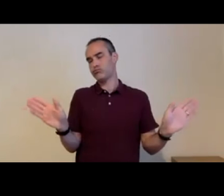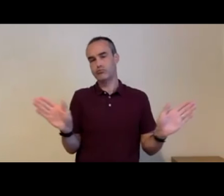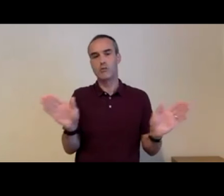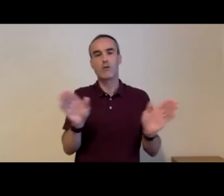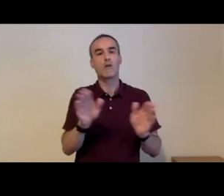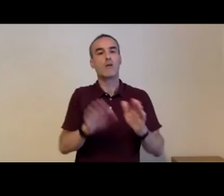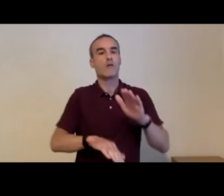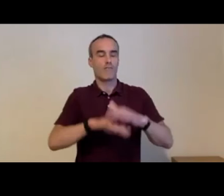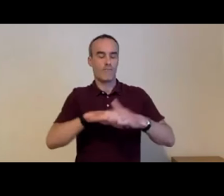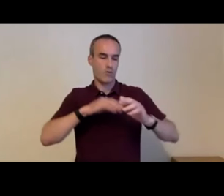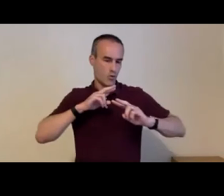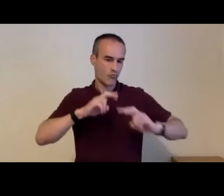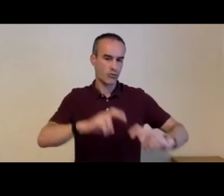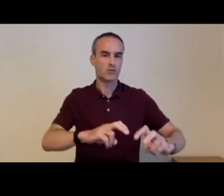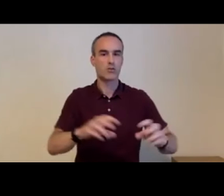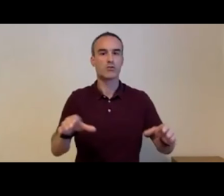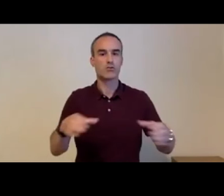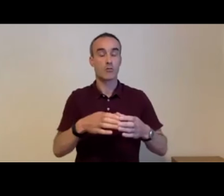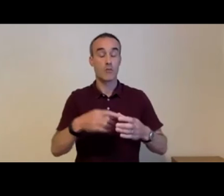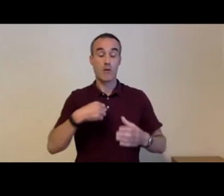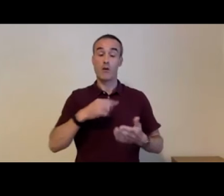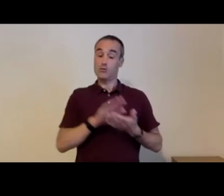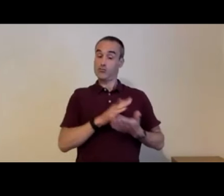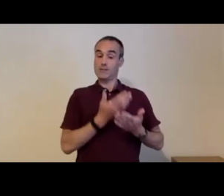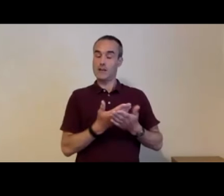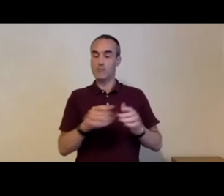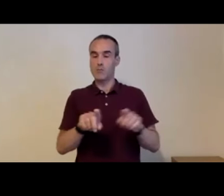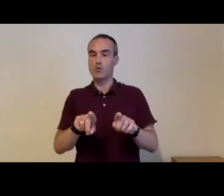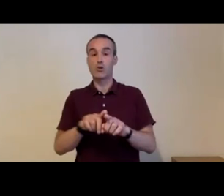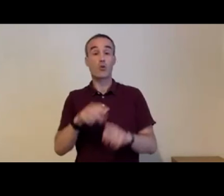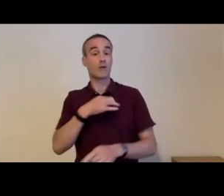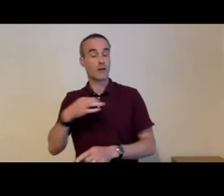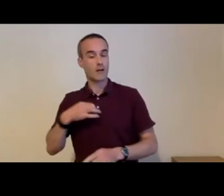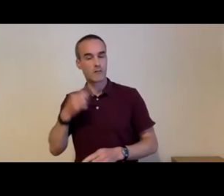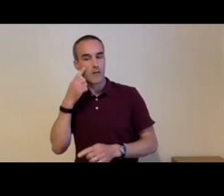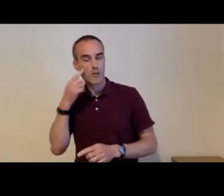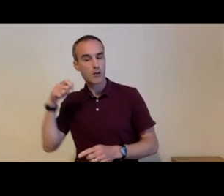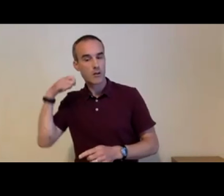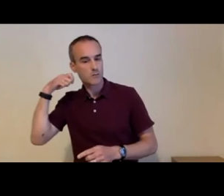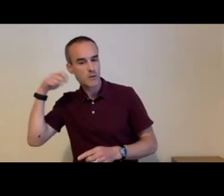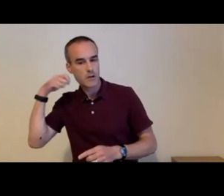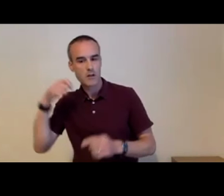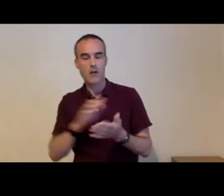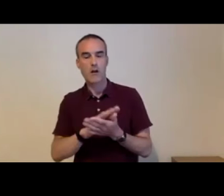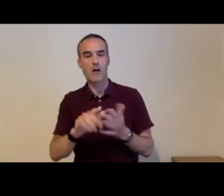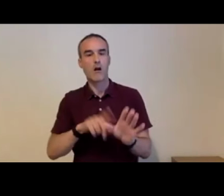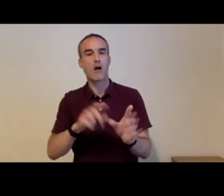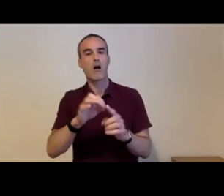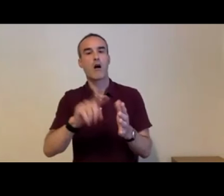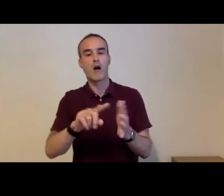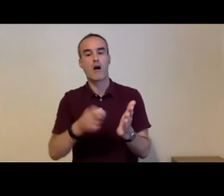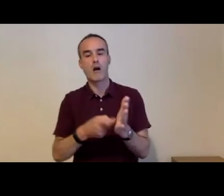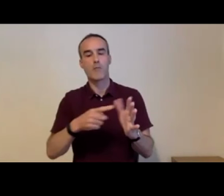research group. My work is largely translational and clinical, looking at tinnitus, hyperacusis, and